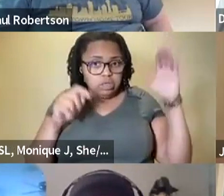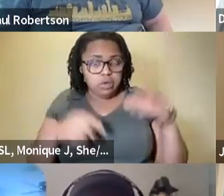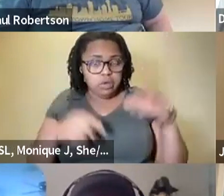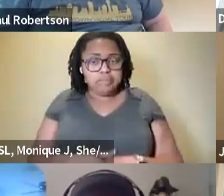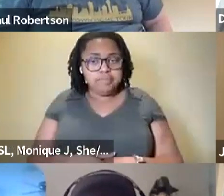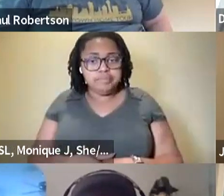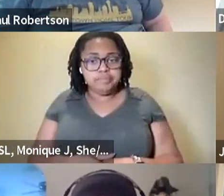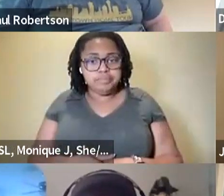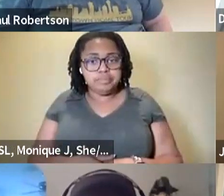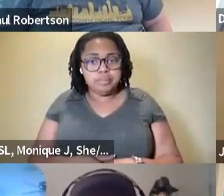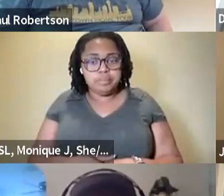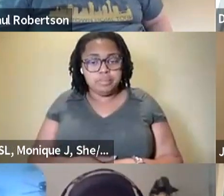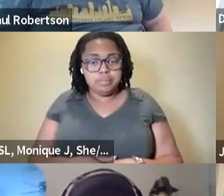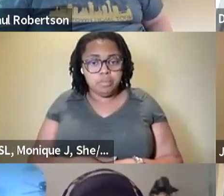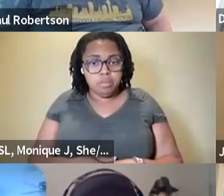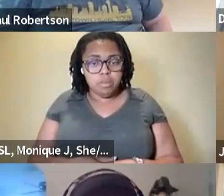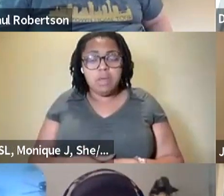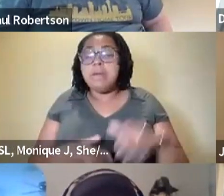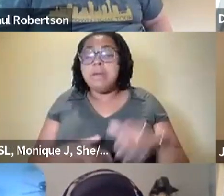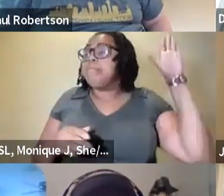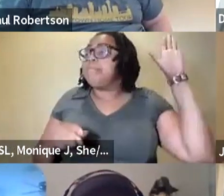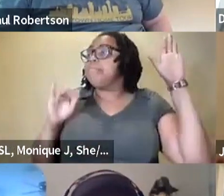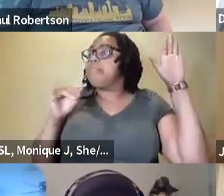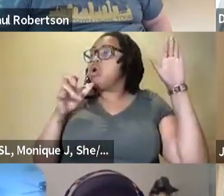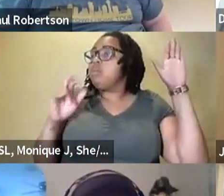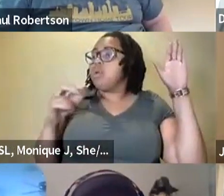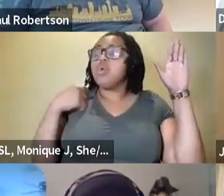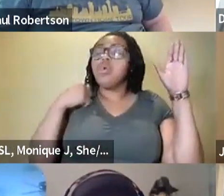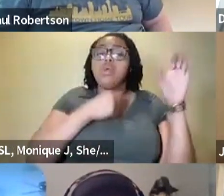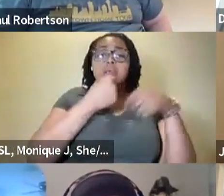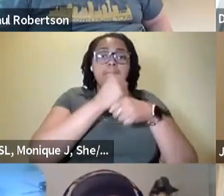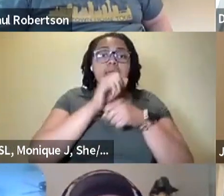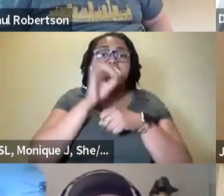This is Barber. I'll make that motion that we approve May's minutes.